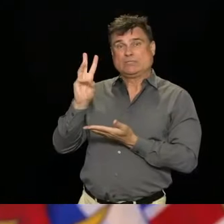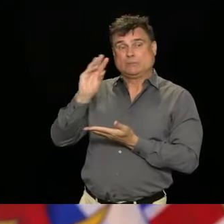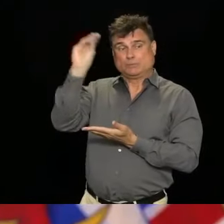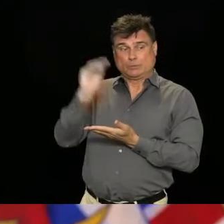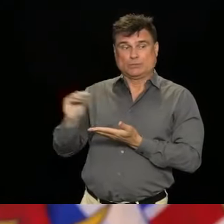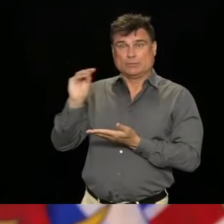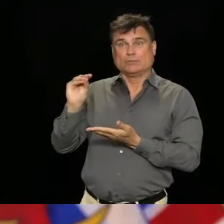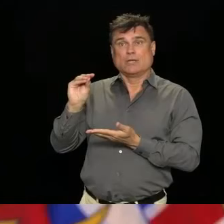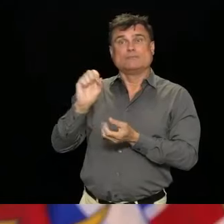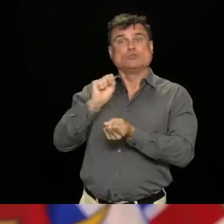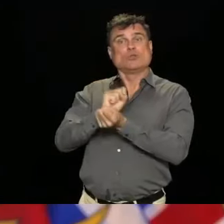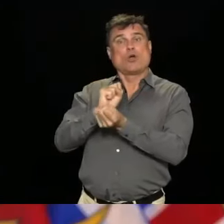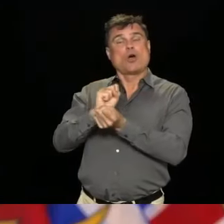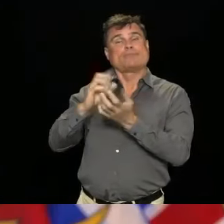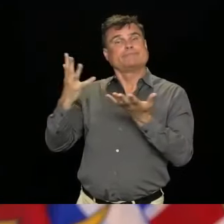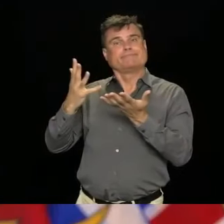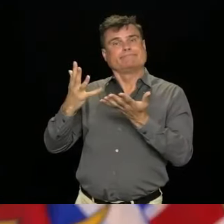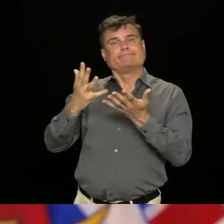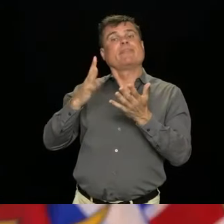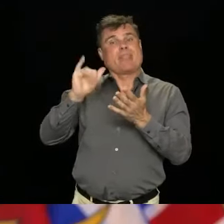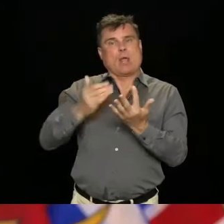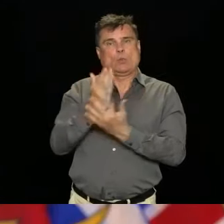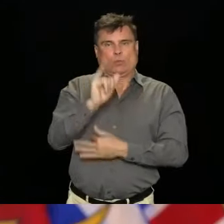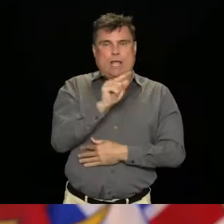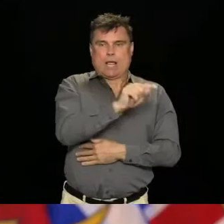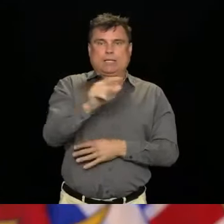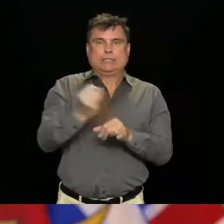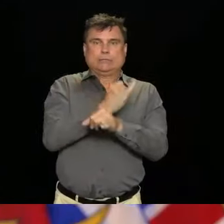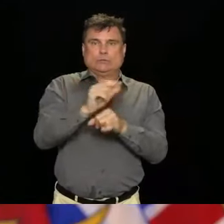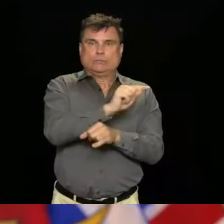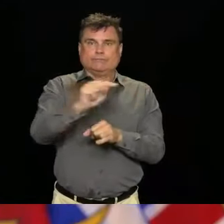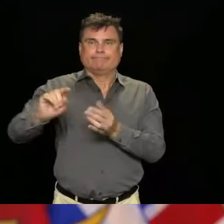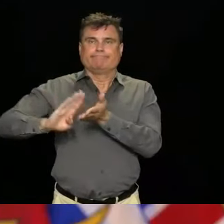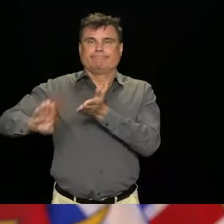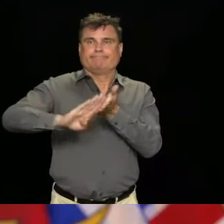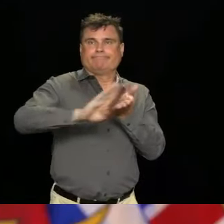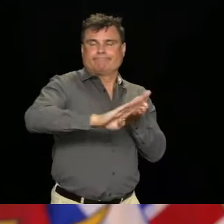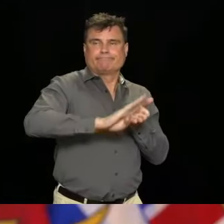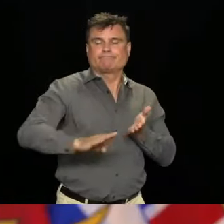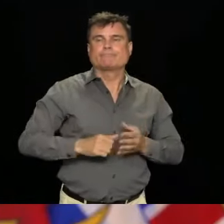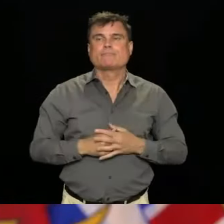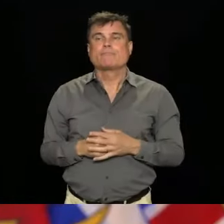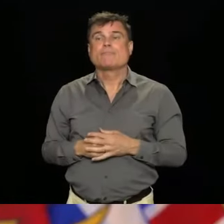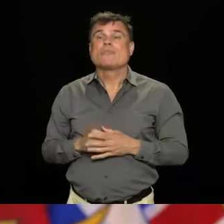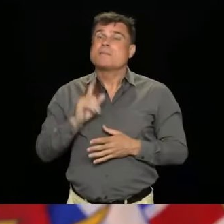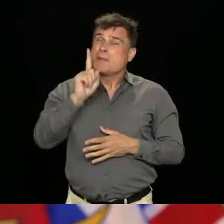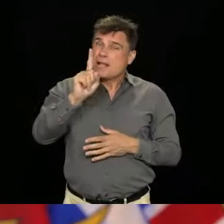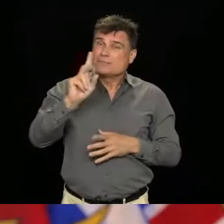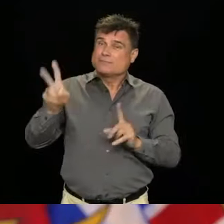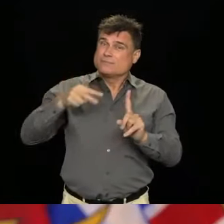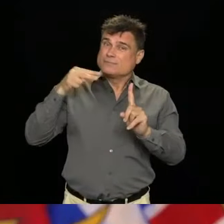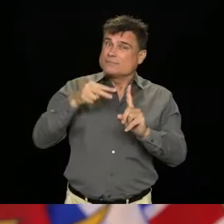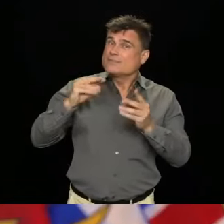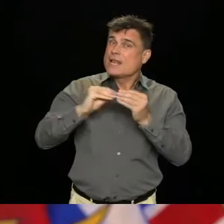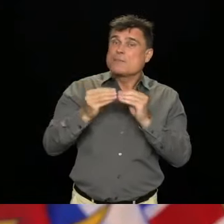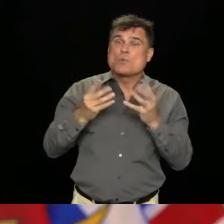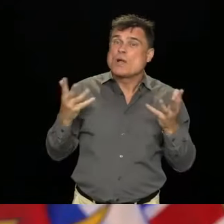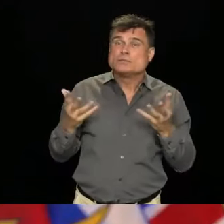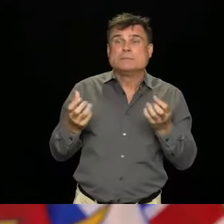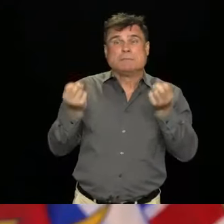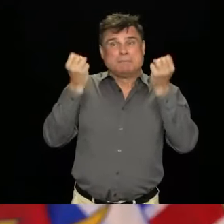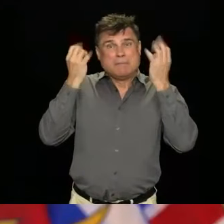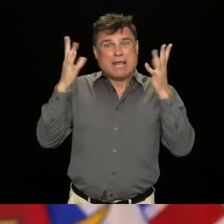to remember that those numbers are families, they're individuals, they're small businesses who have